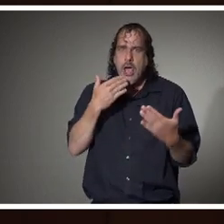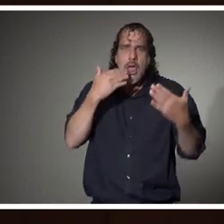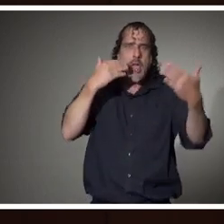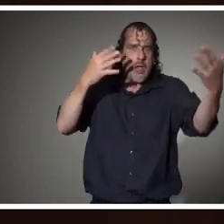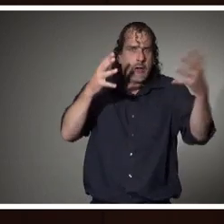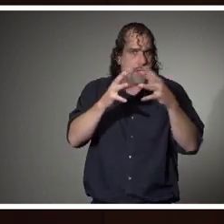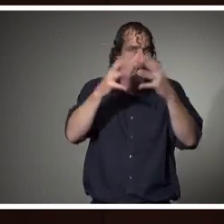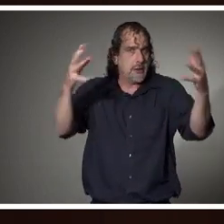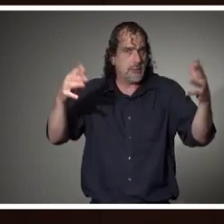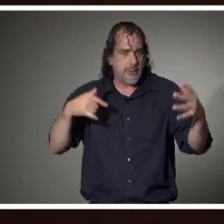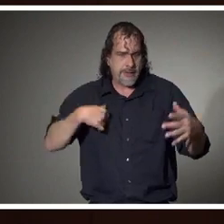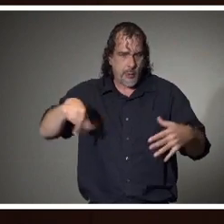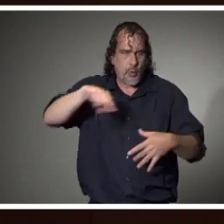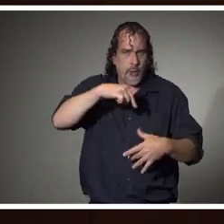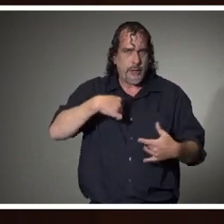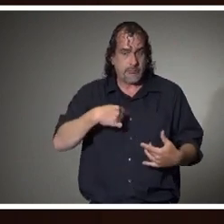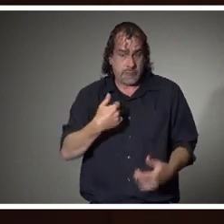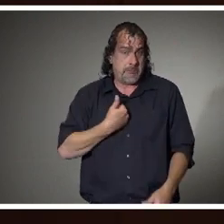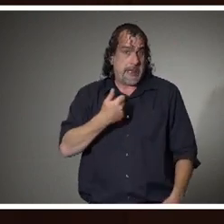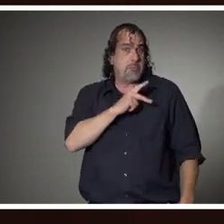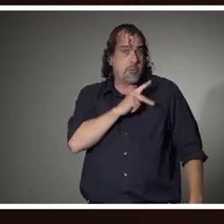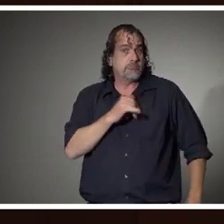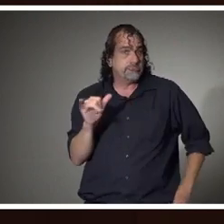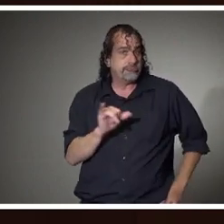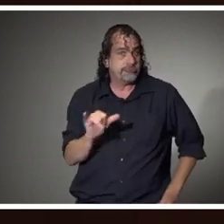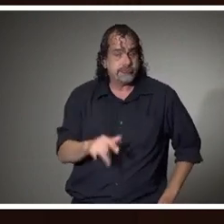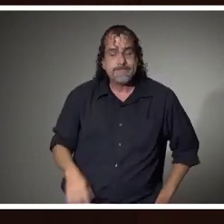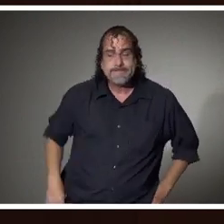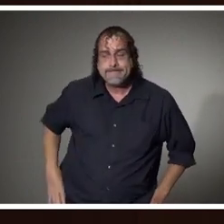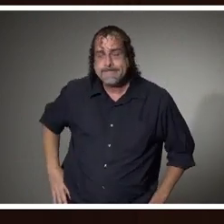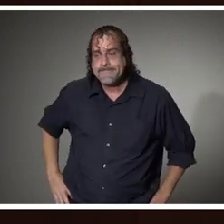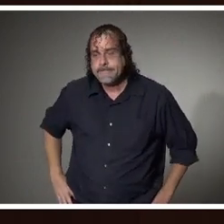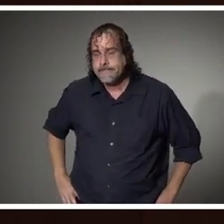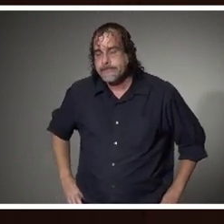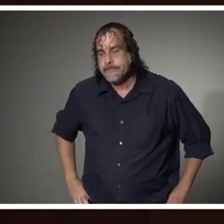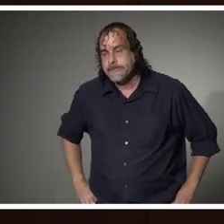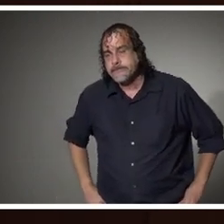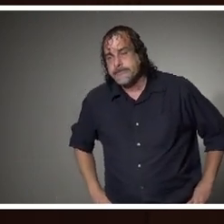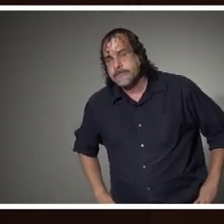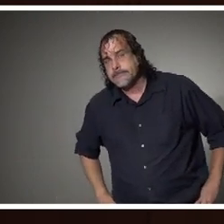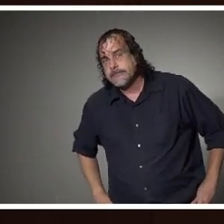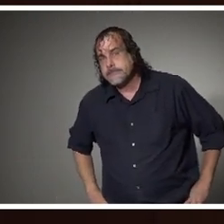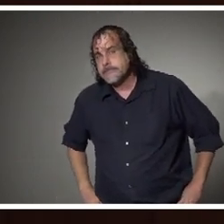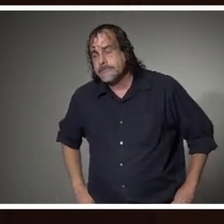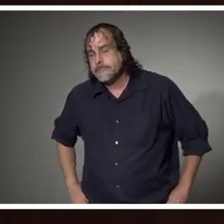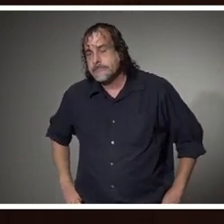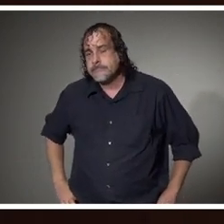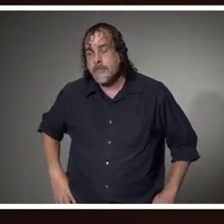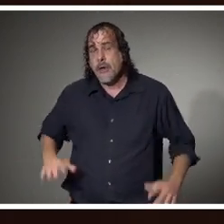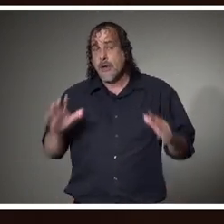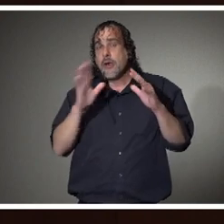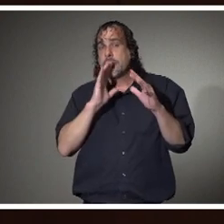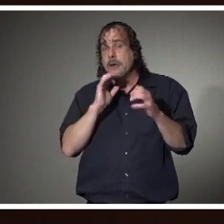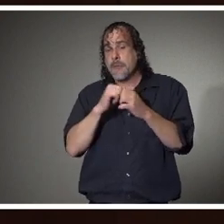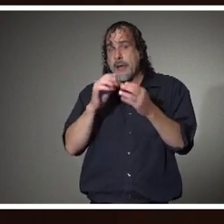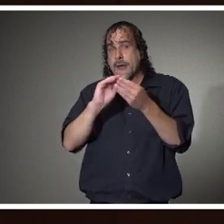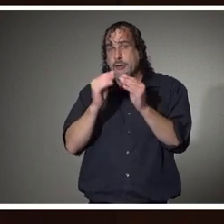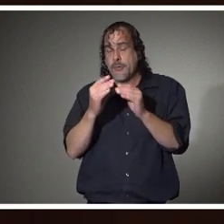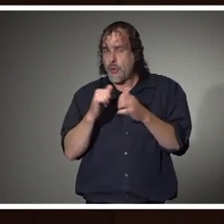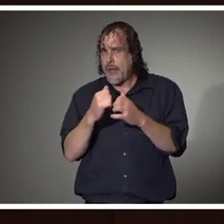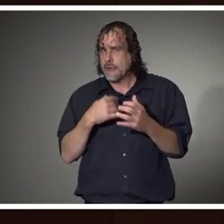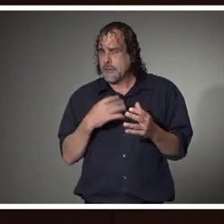state of Mississippi appreciate you and me personally. Stepping into update for the day, we have some very interesting